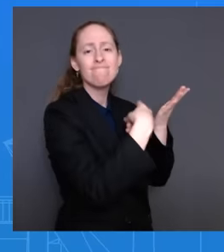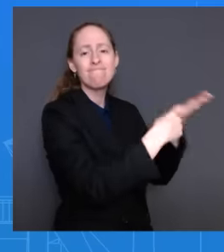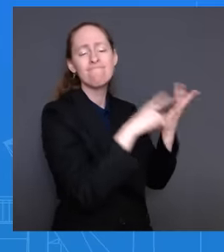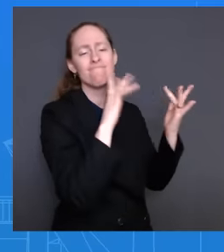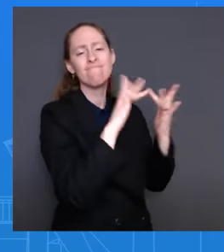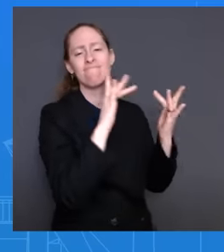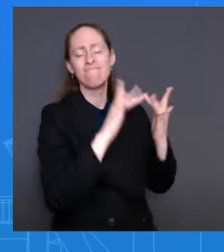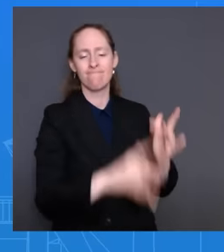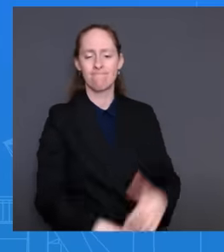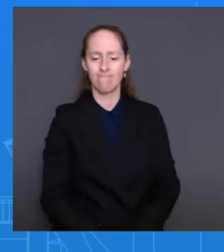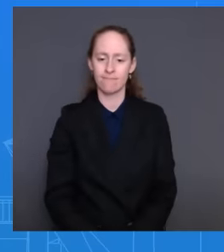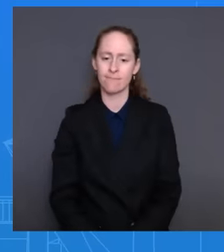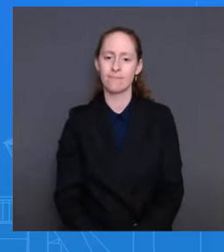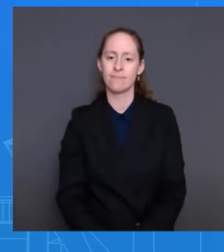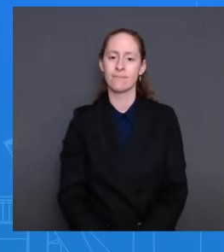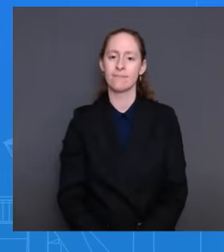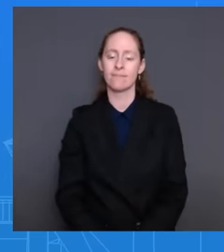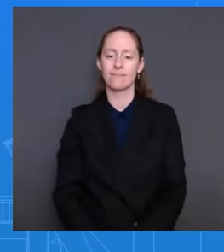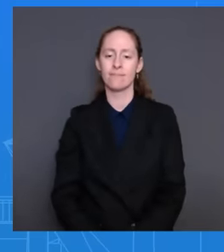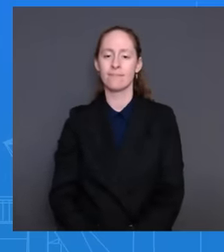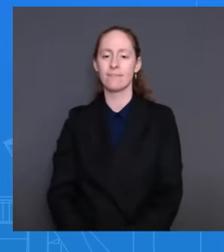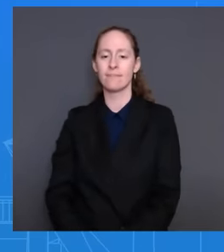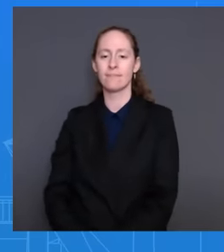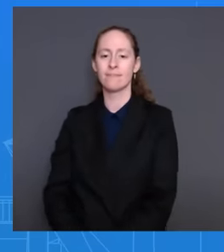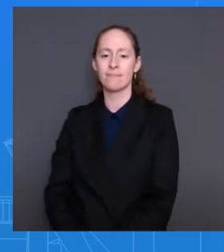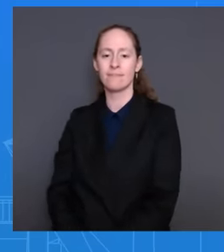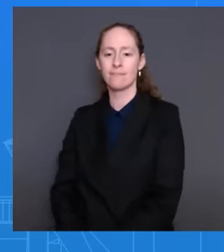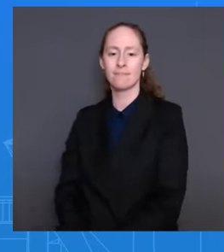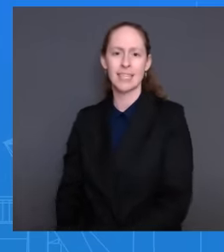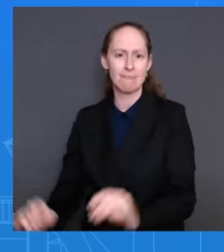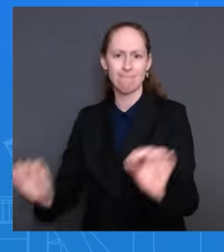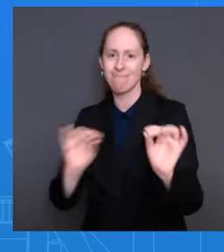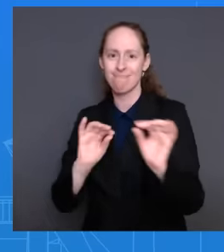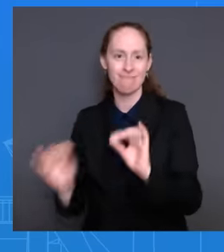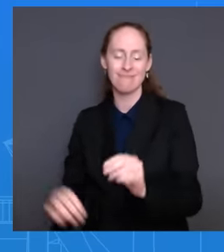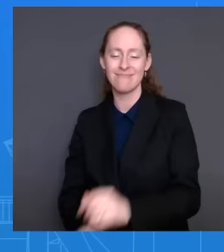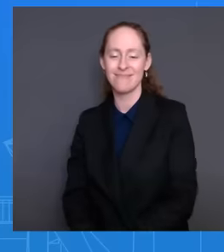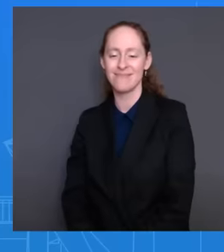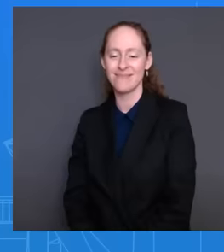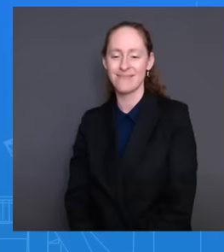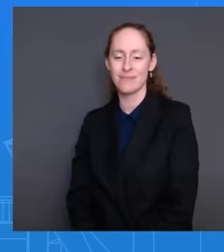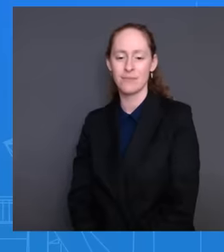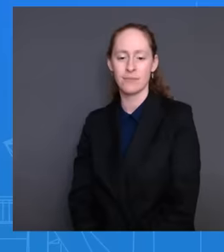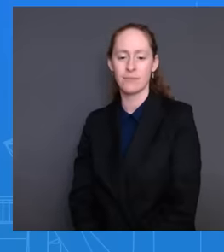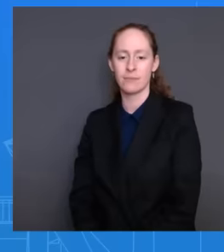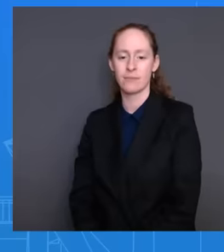President's Chief of Staff won't claim his position after the midterms? Can you confirm that? No.